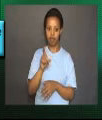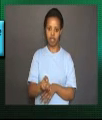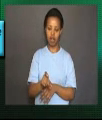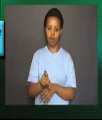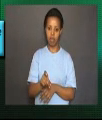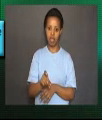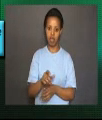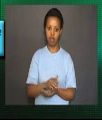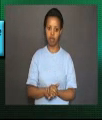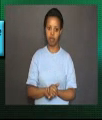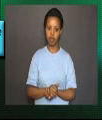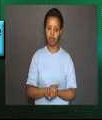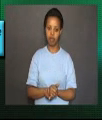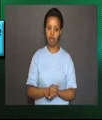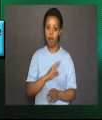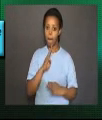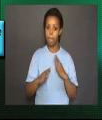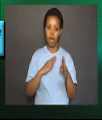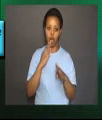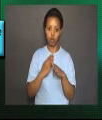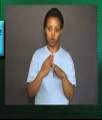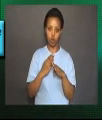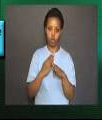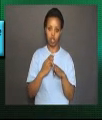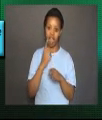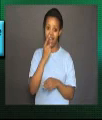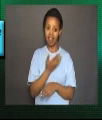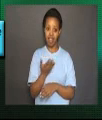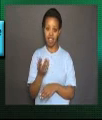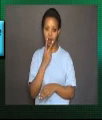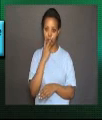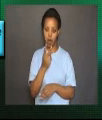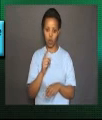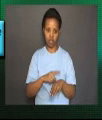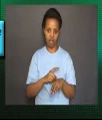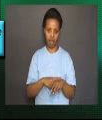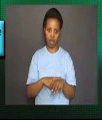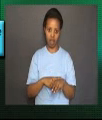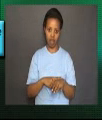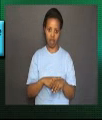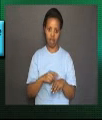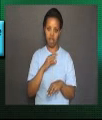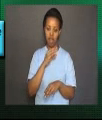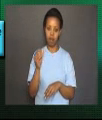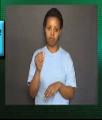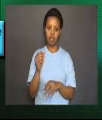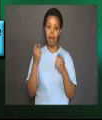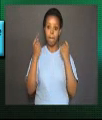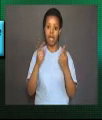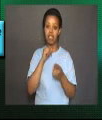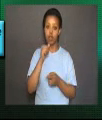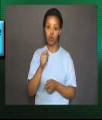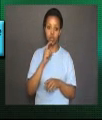question. When biologists see something happen and they do not